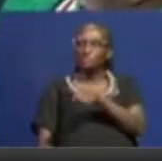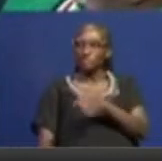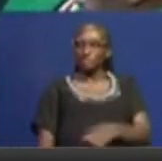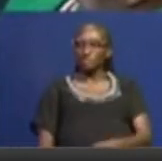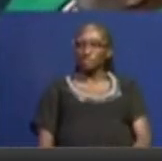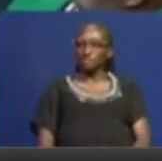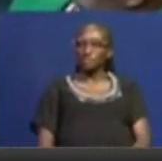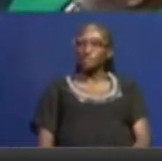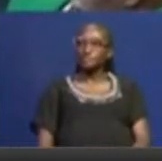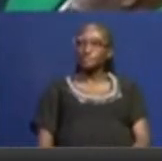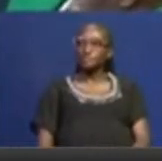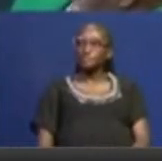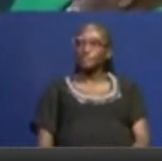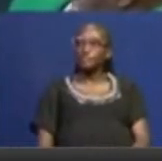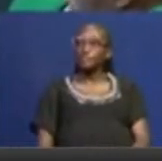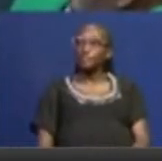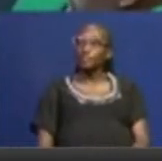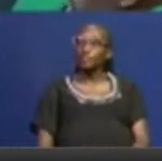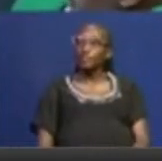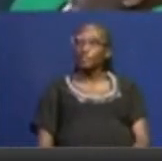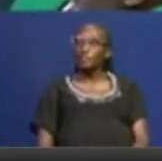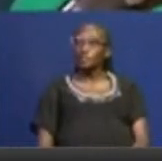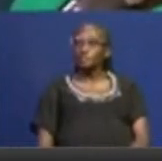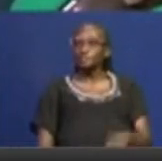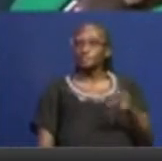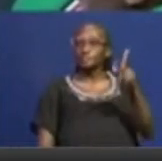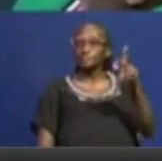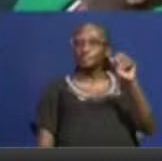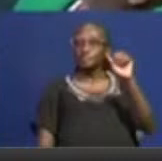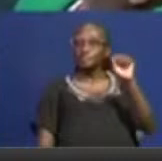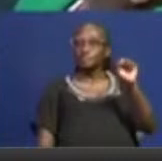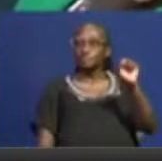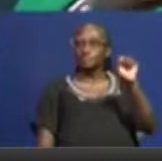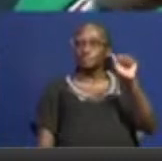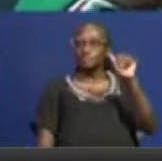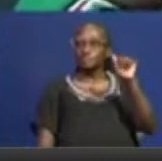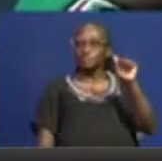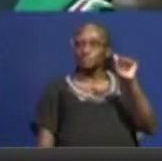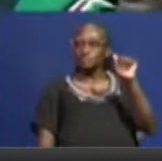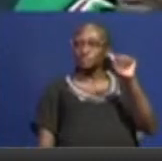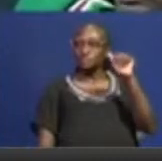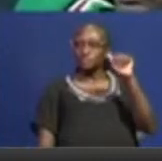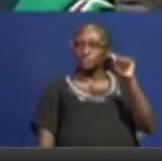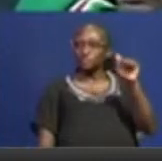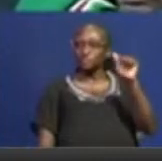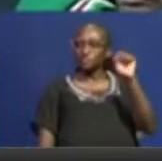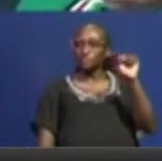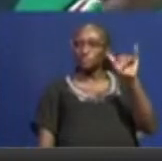Thank you. Matuga Kasim Sawa Tandaza.